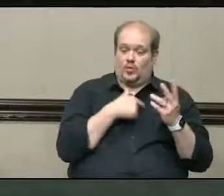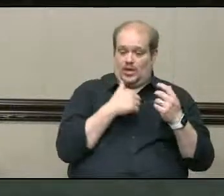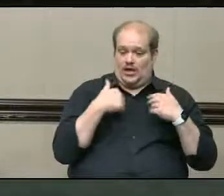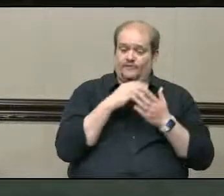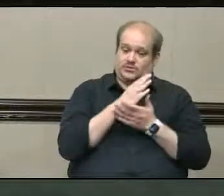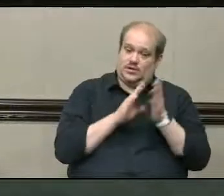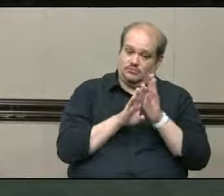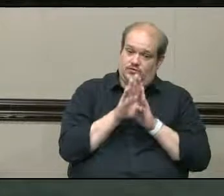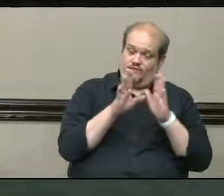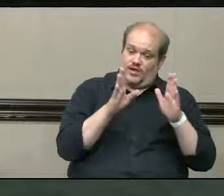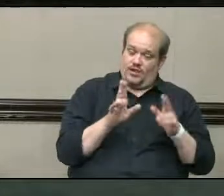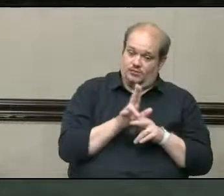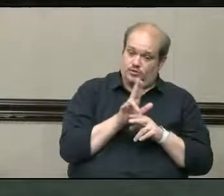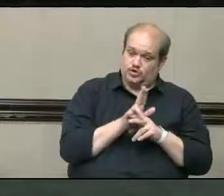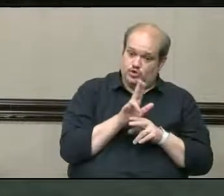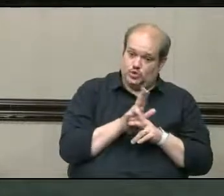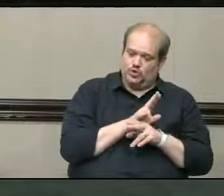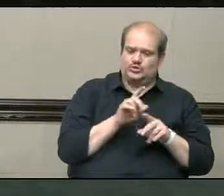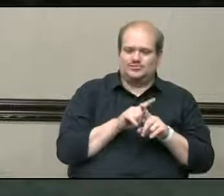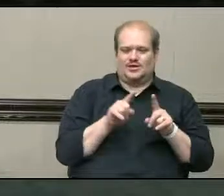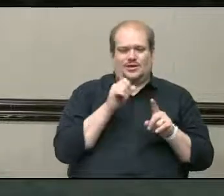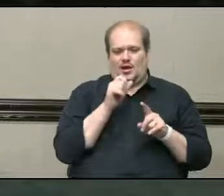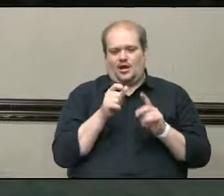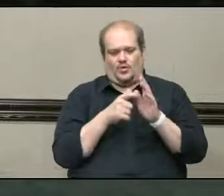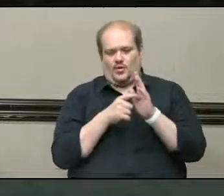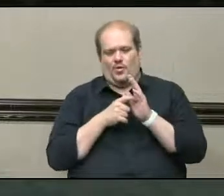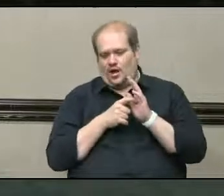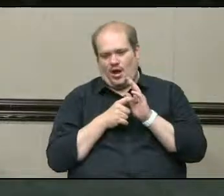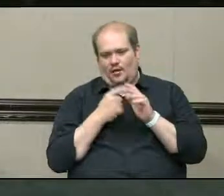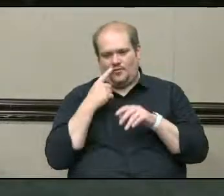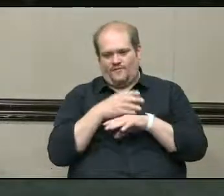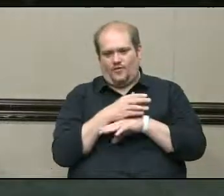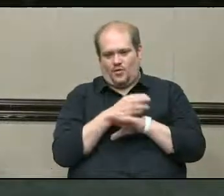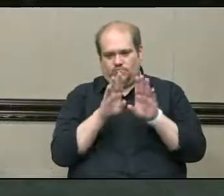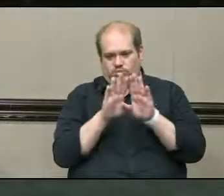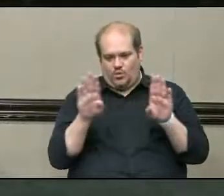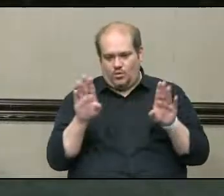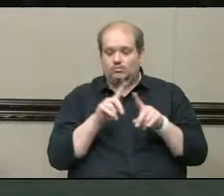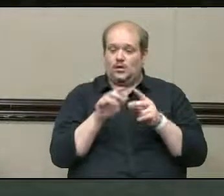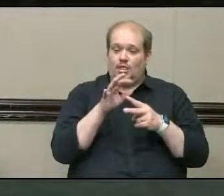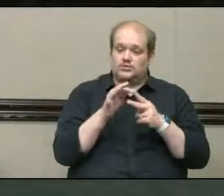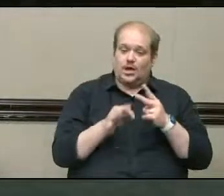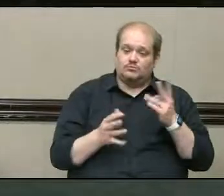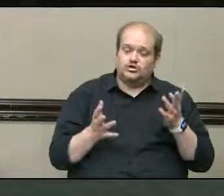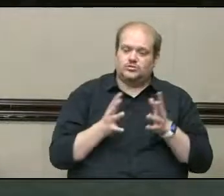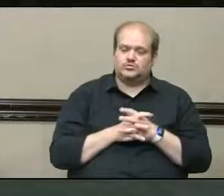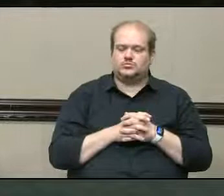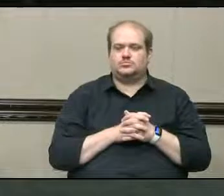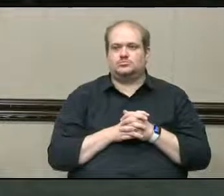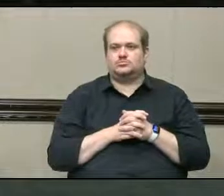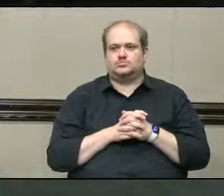had those put in, but it is not a requirement, but is always an option.